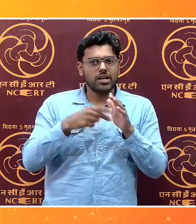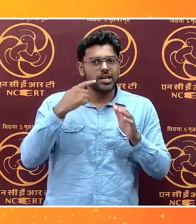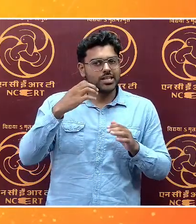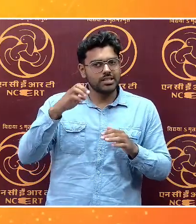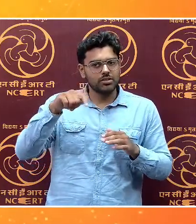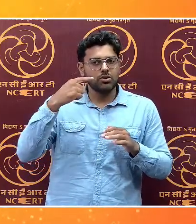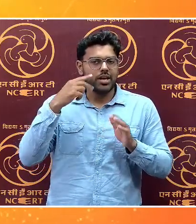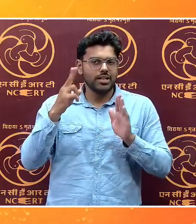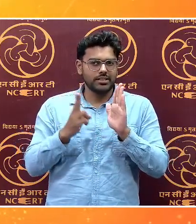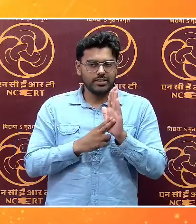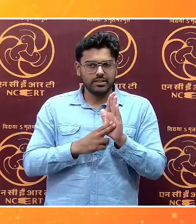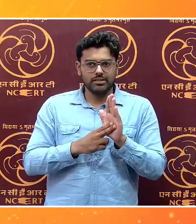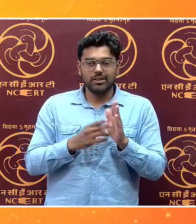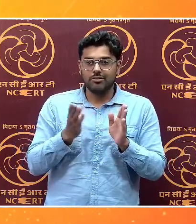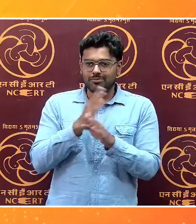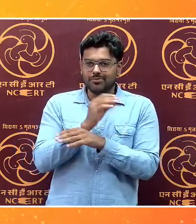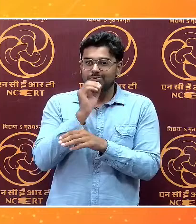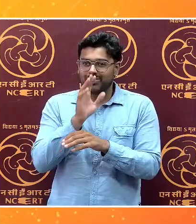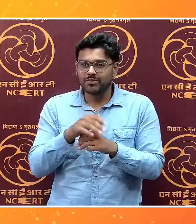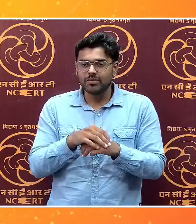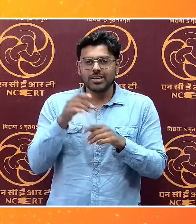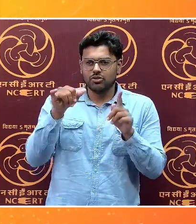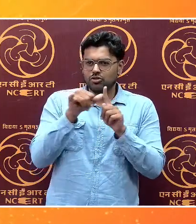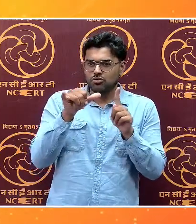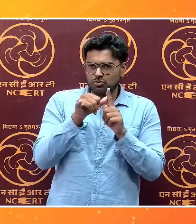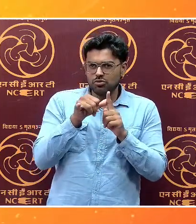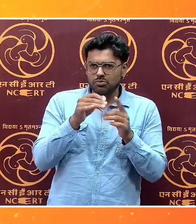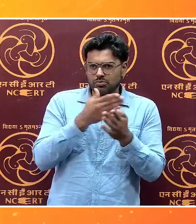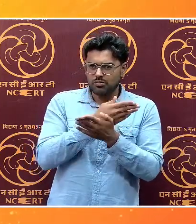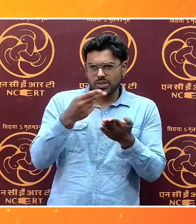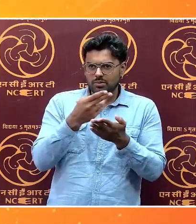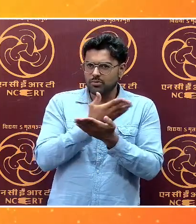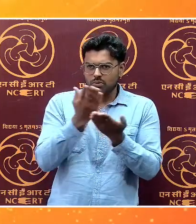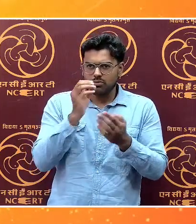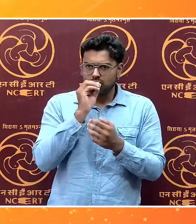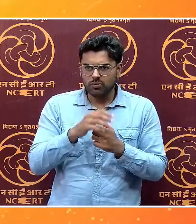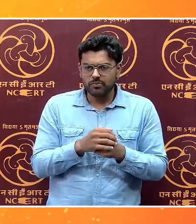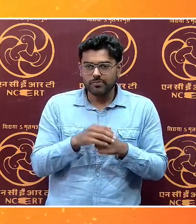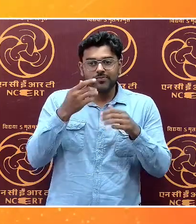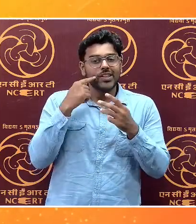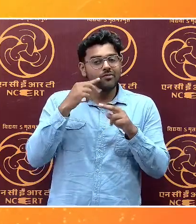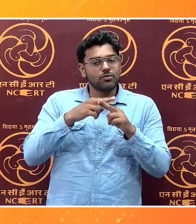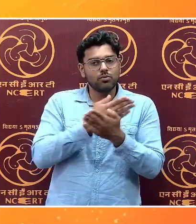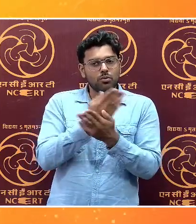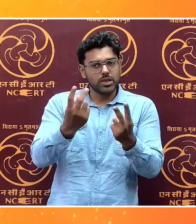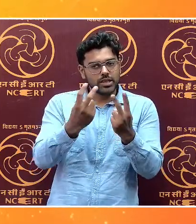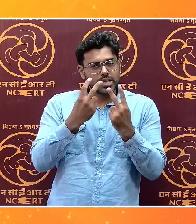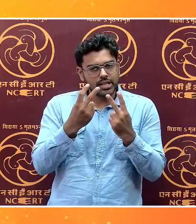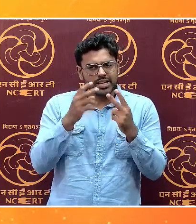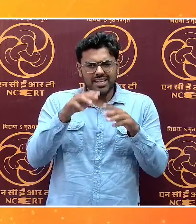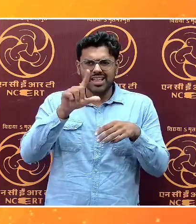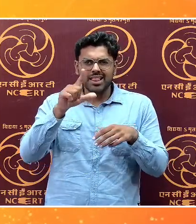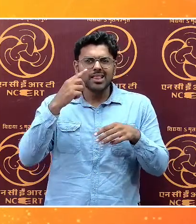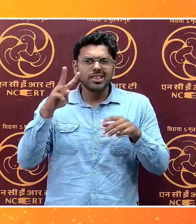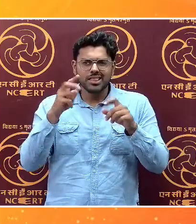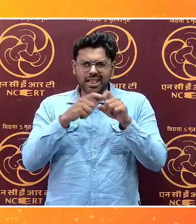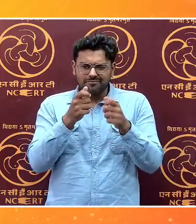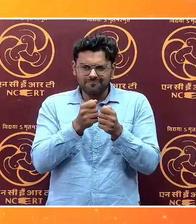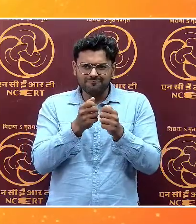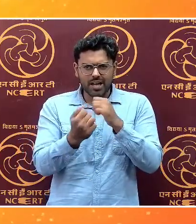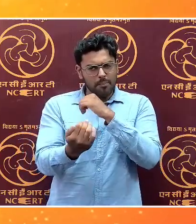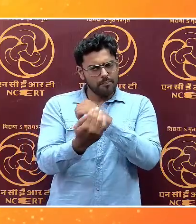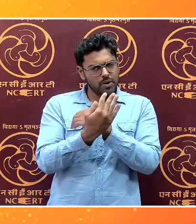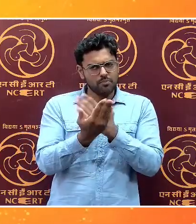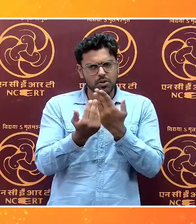dth.class5@cietnic.in. And as I've mentioned, our YouTube channels at the beginning of the session, so if you're watching us there, so there's a live chat box facility